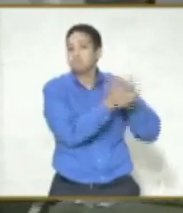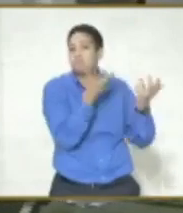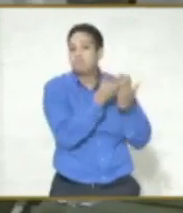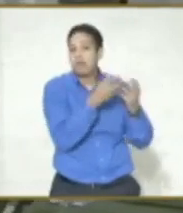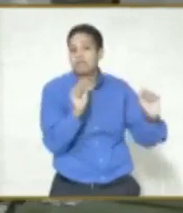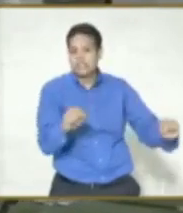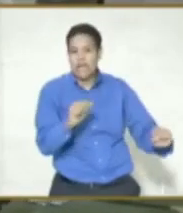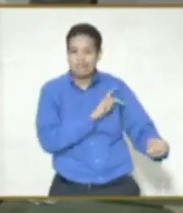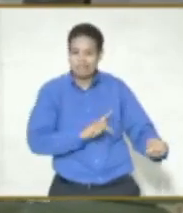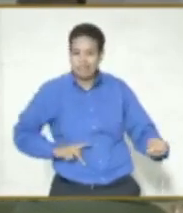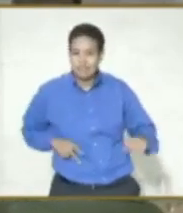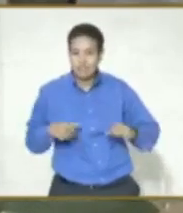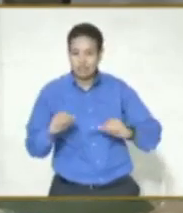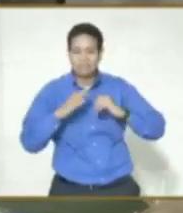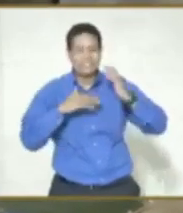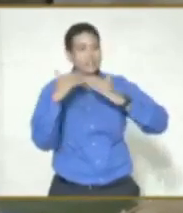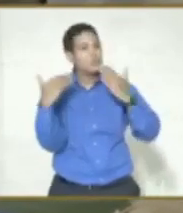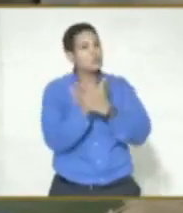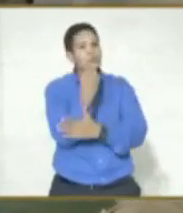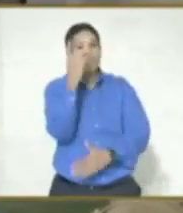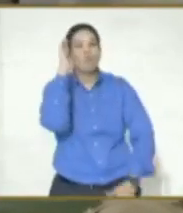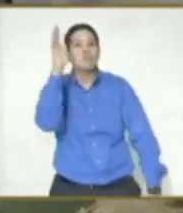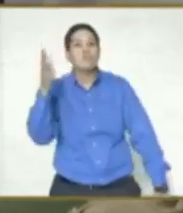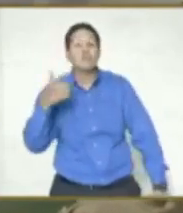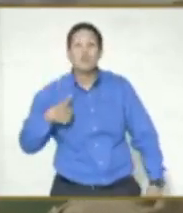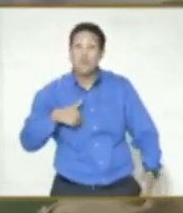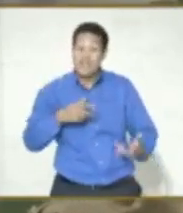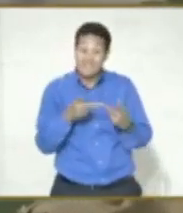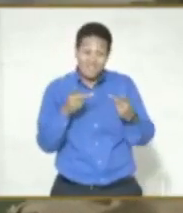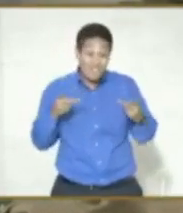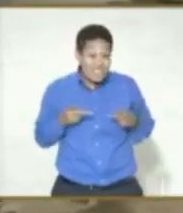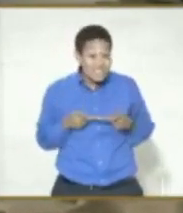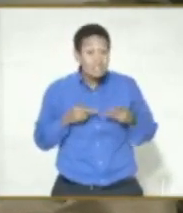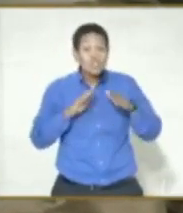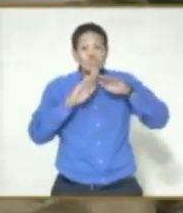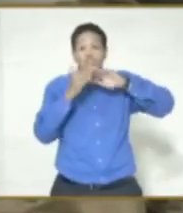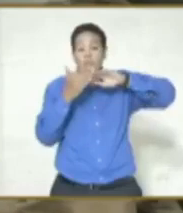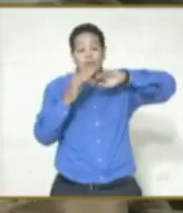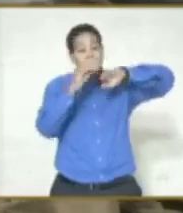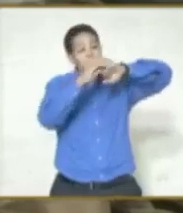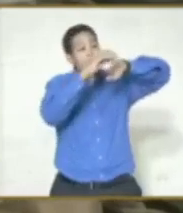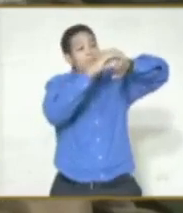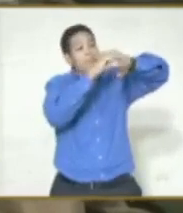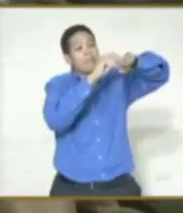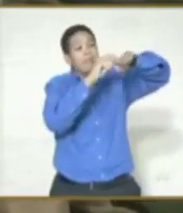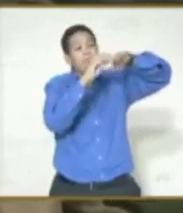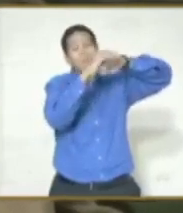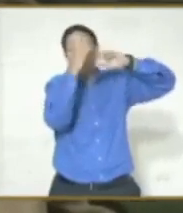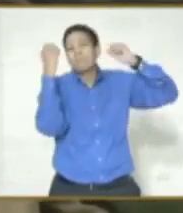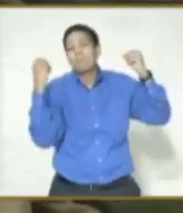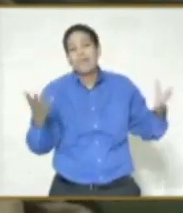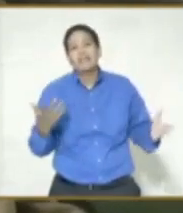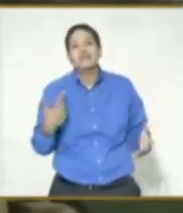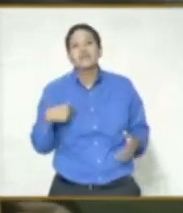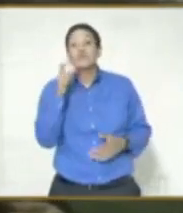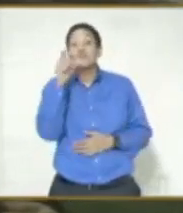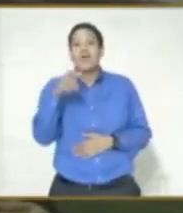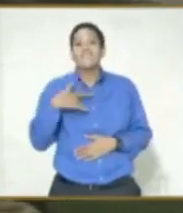as I said before, we have facilities right across the country. But let us not fool